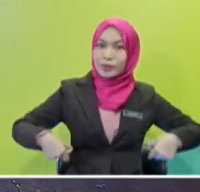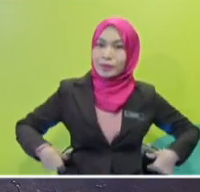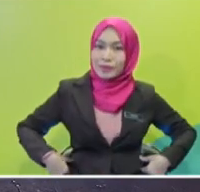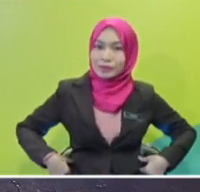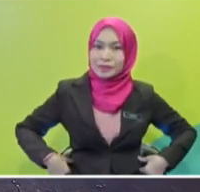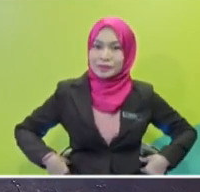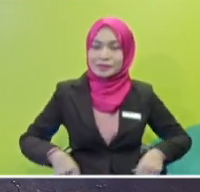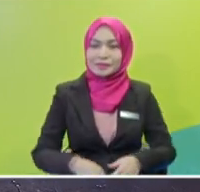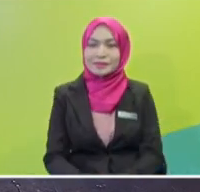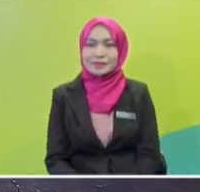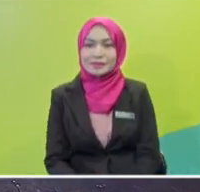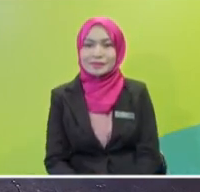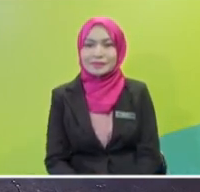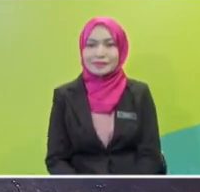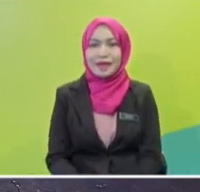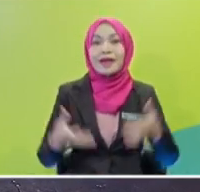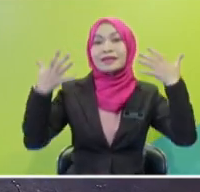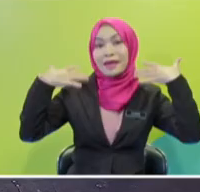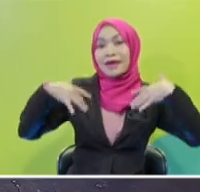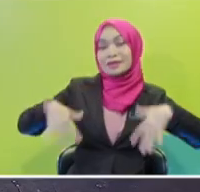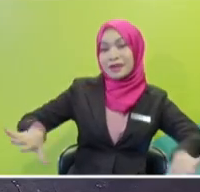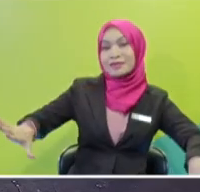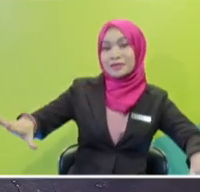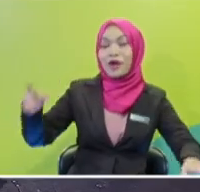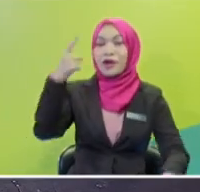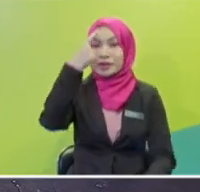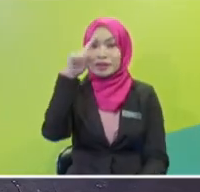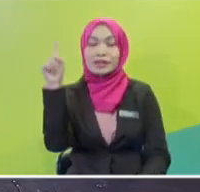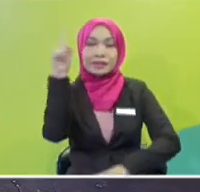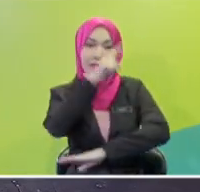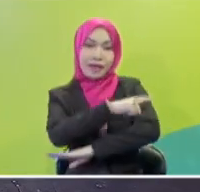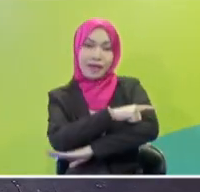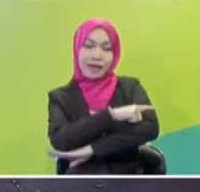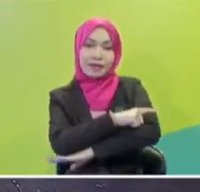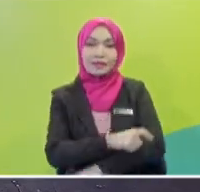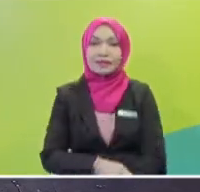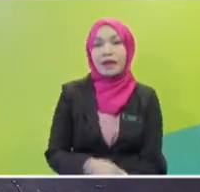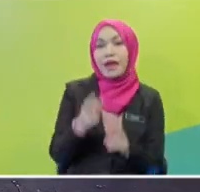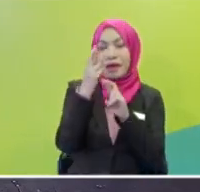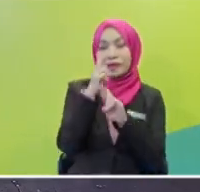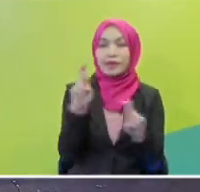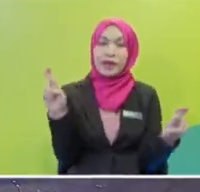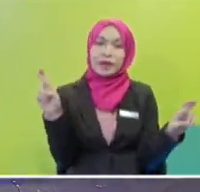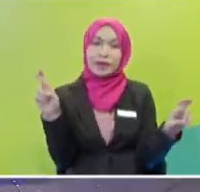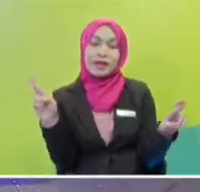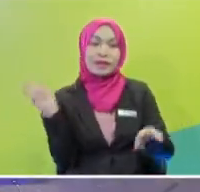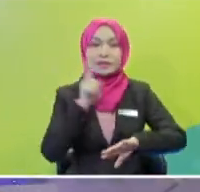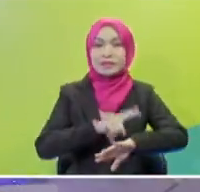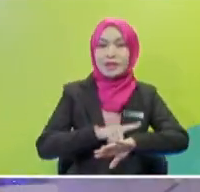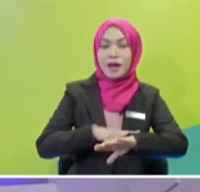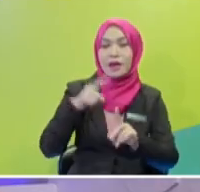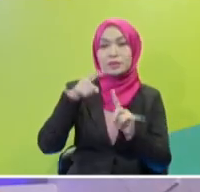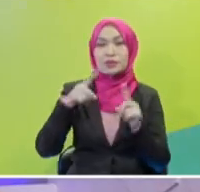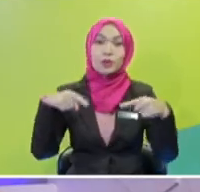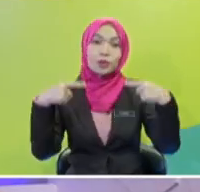your belt. Get dressed for the day. Get ready. It's time to go.